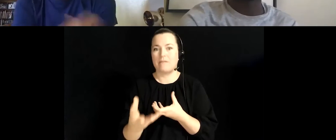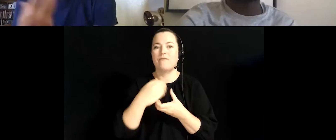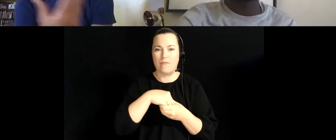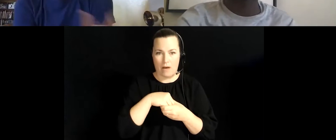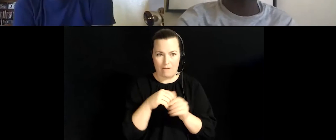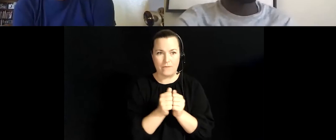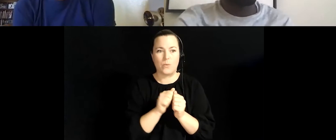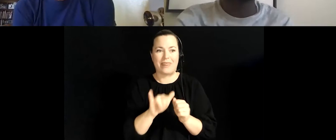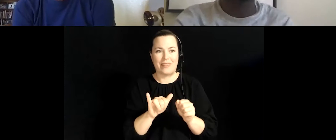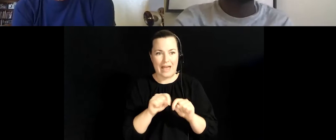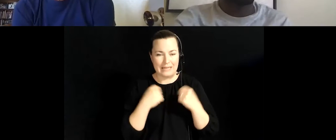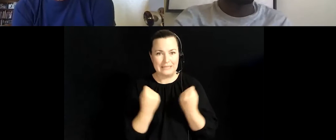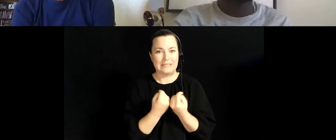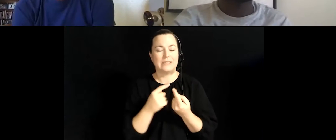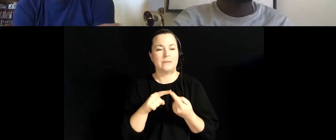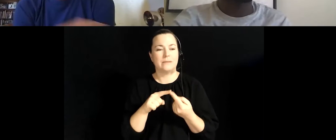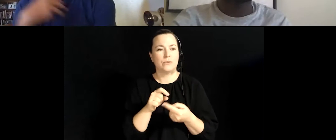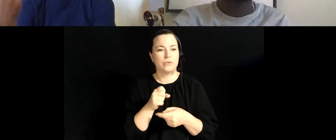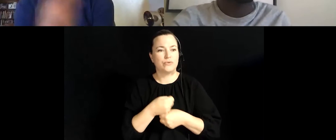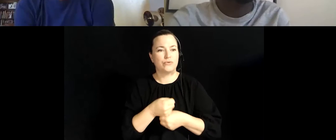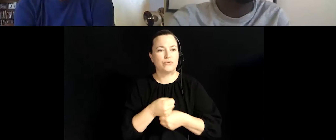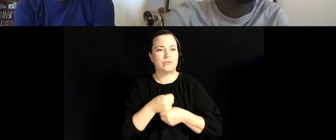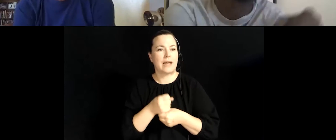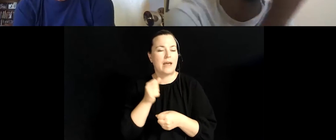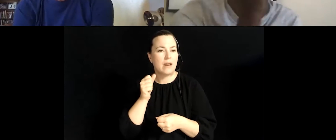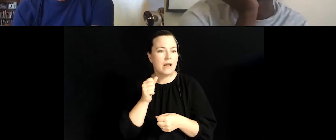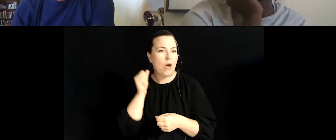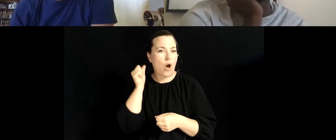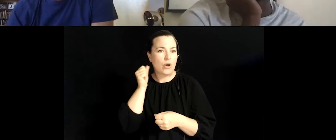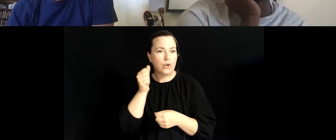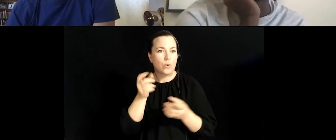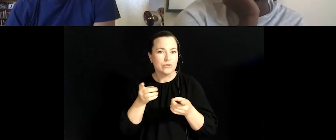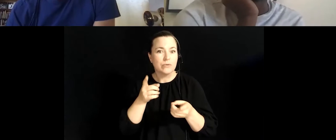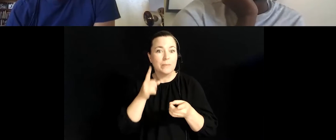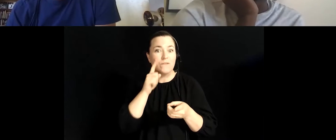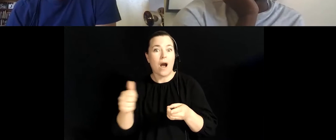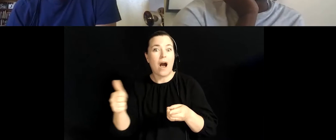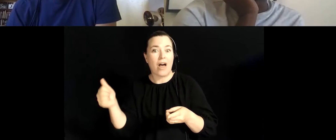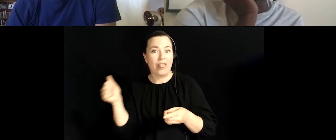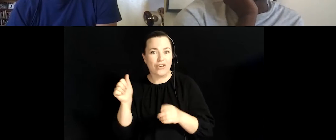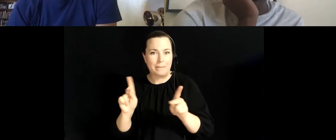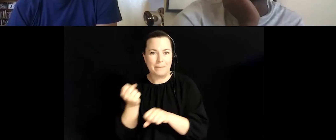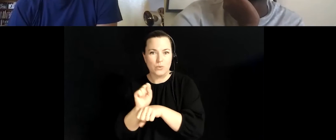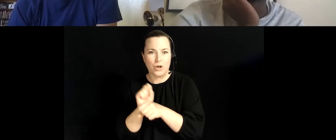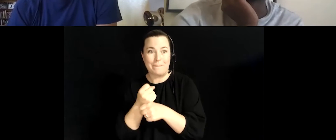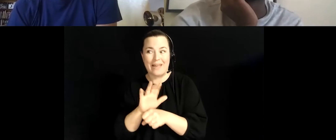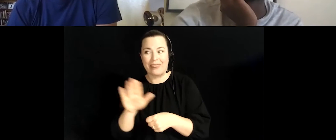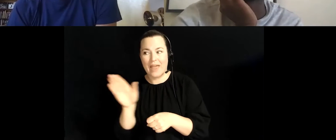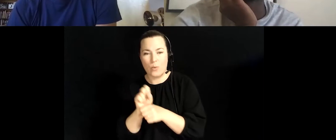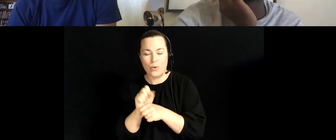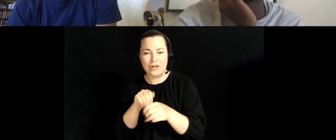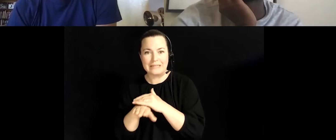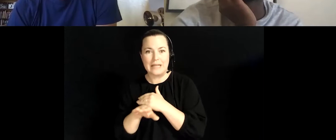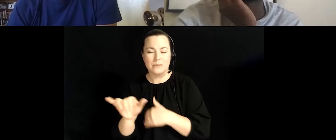that team to make work, help make other people's work accessible. So I don't know, that I find that